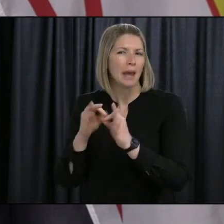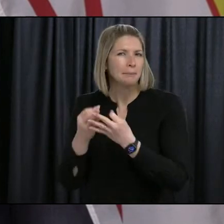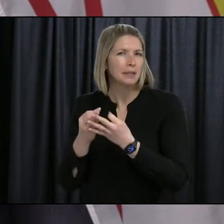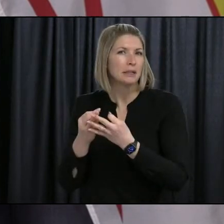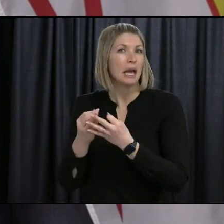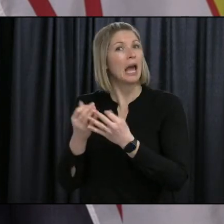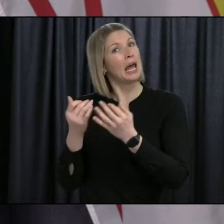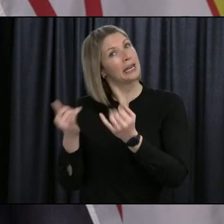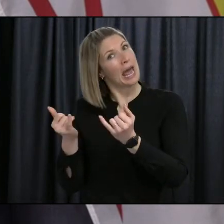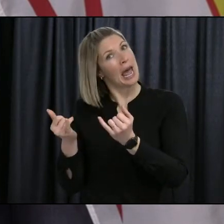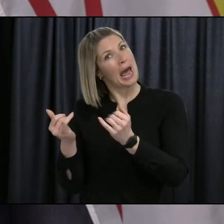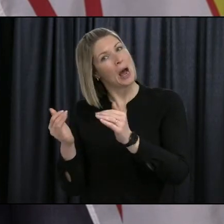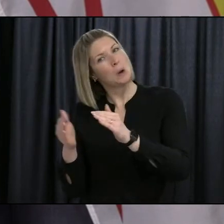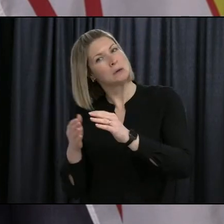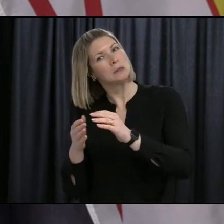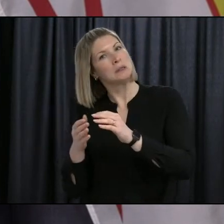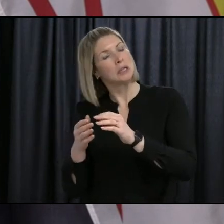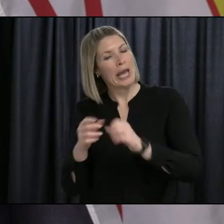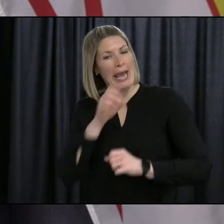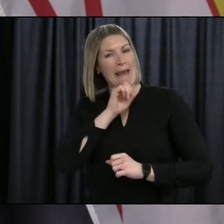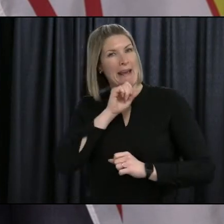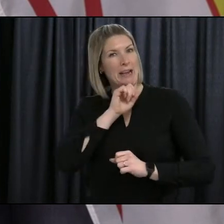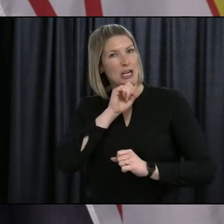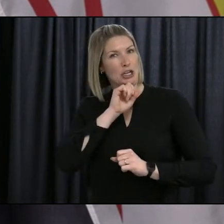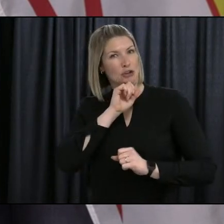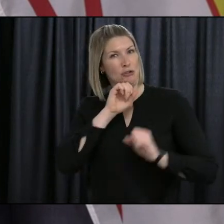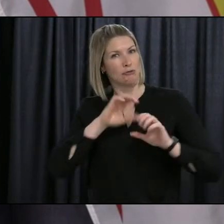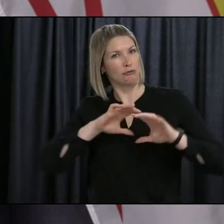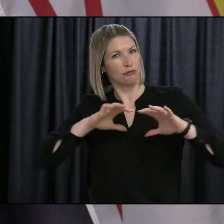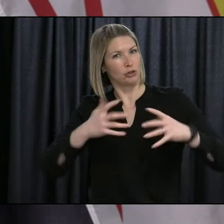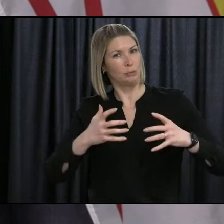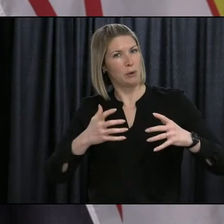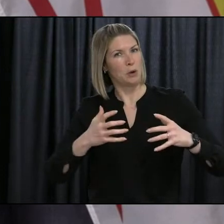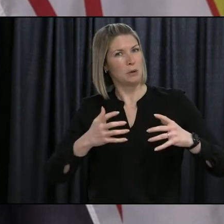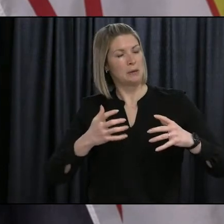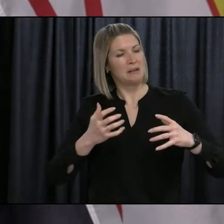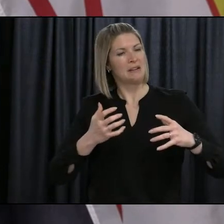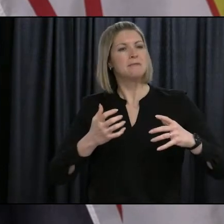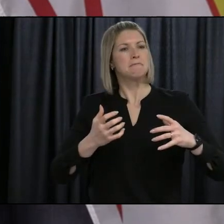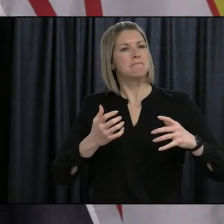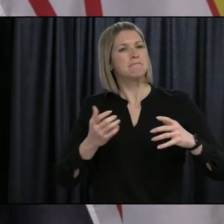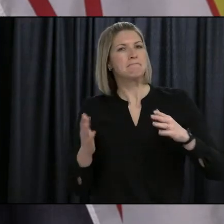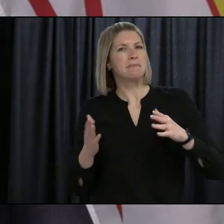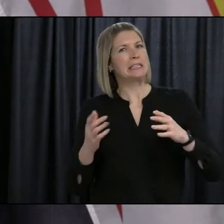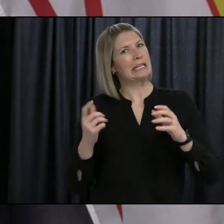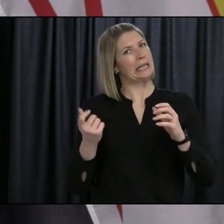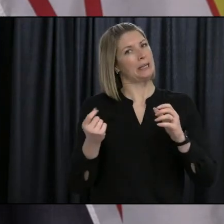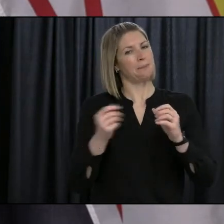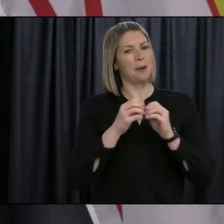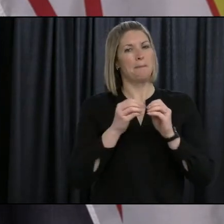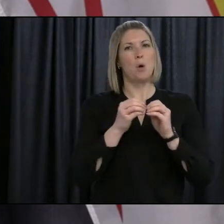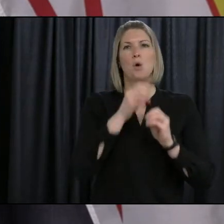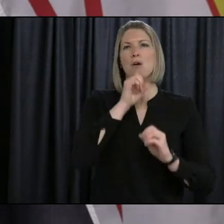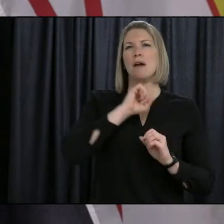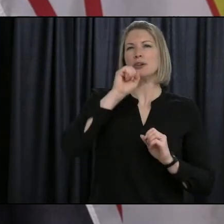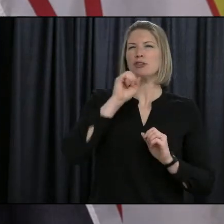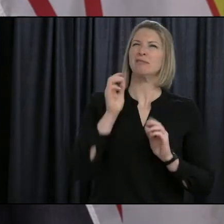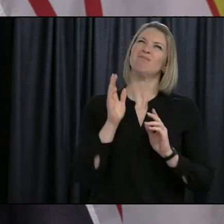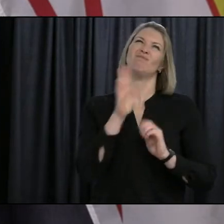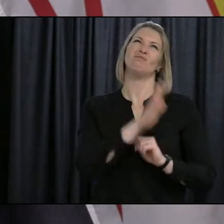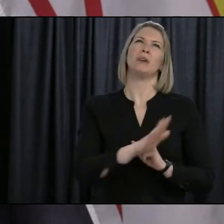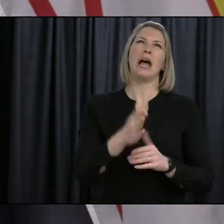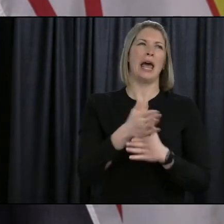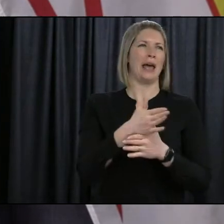a slight skew in to an older age group, and our average age has gone